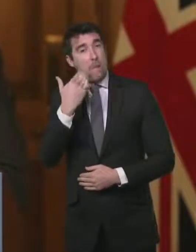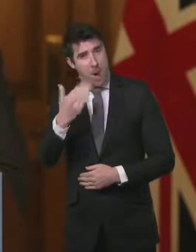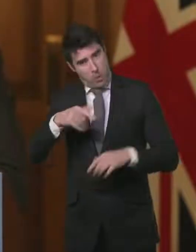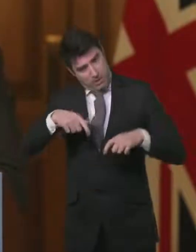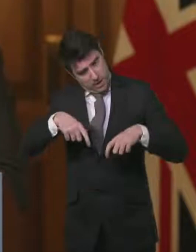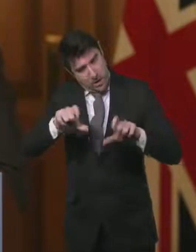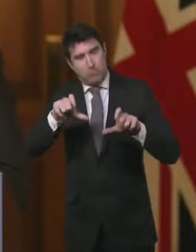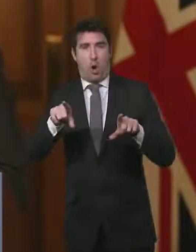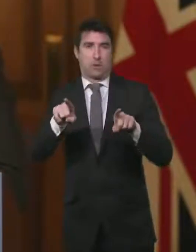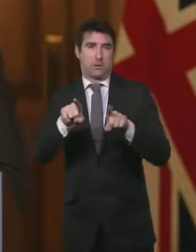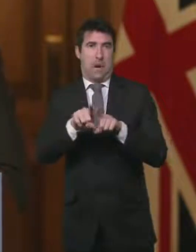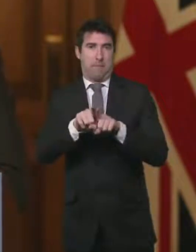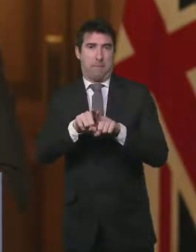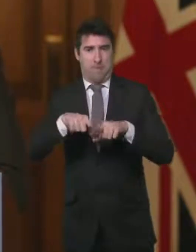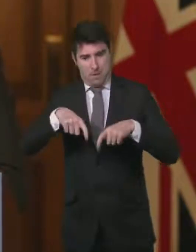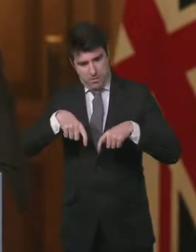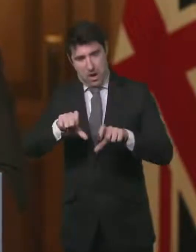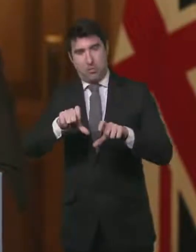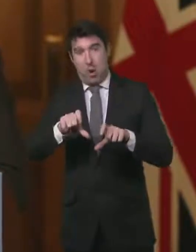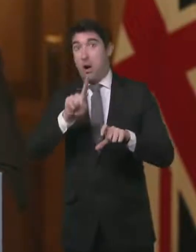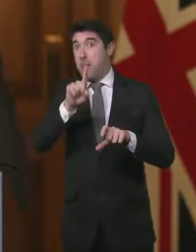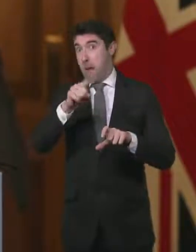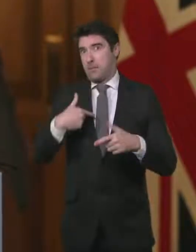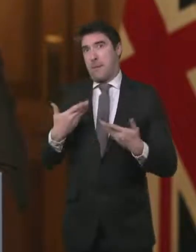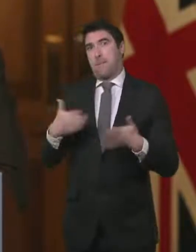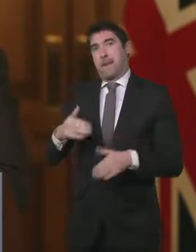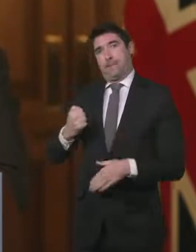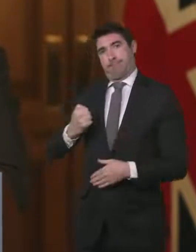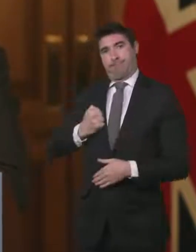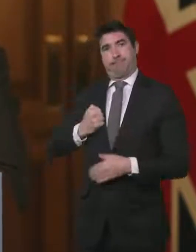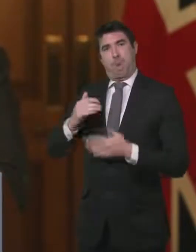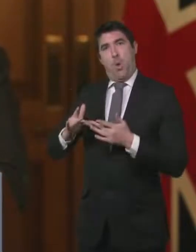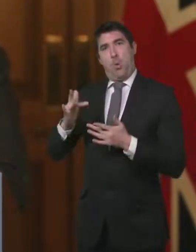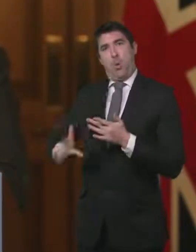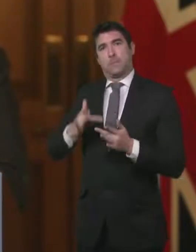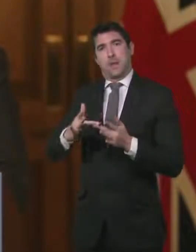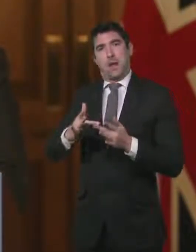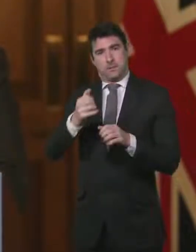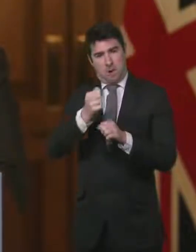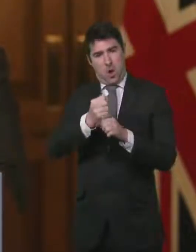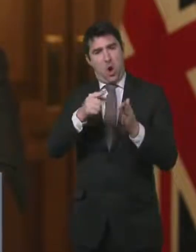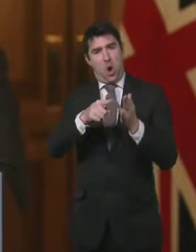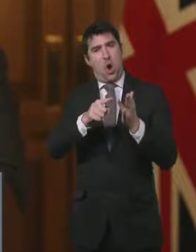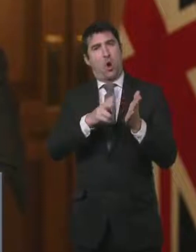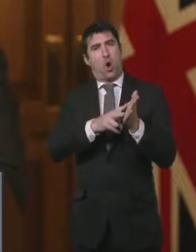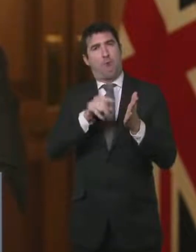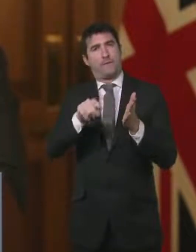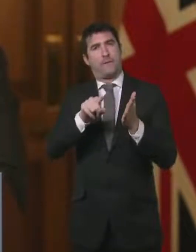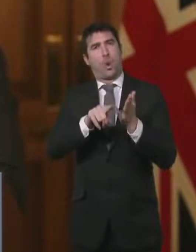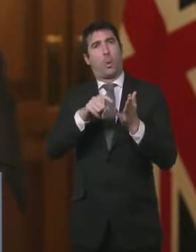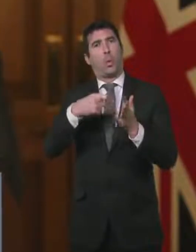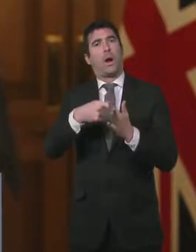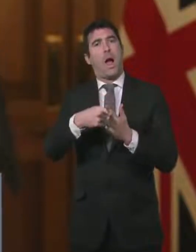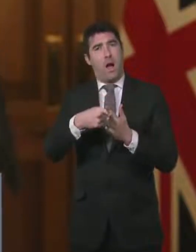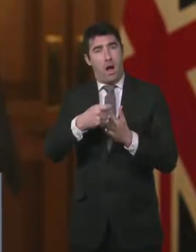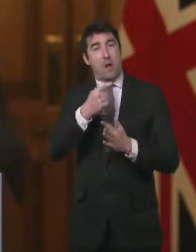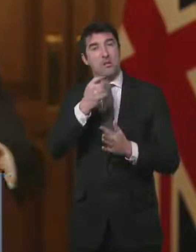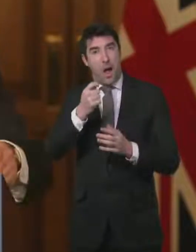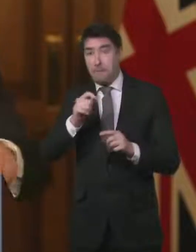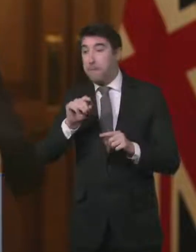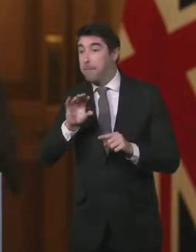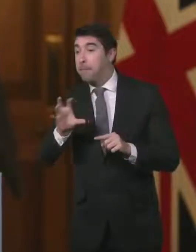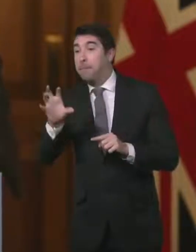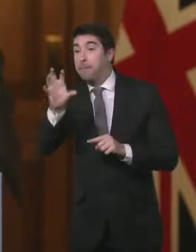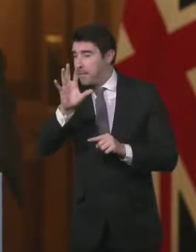just published today on gov.uk, I'm afraid the start of the new term will be delayed until at least